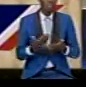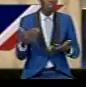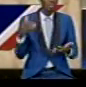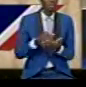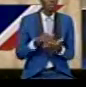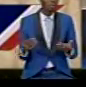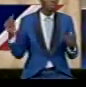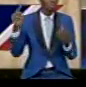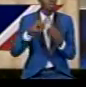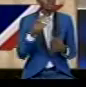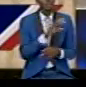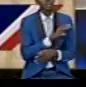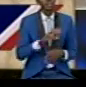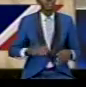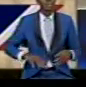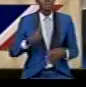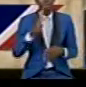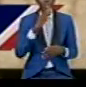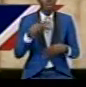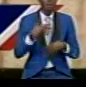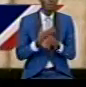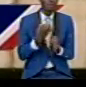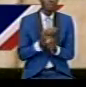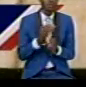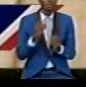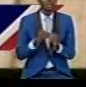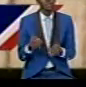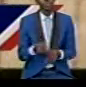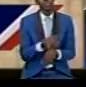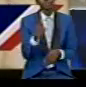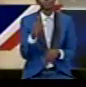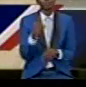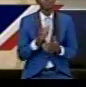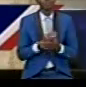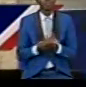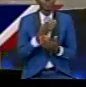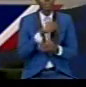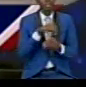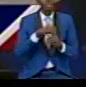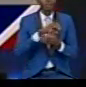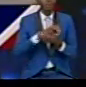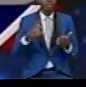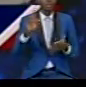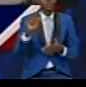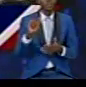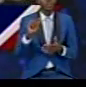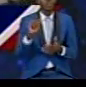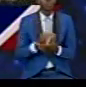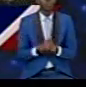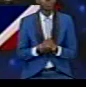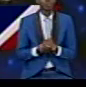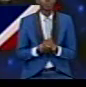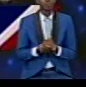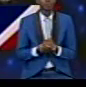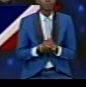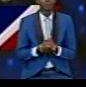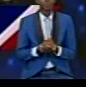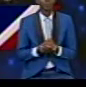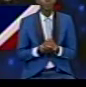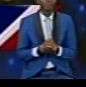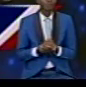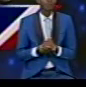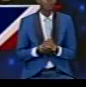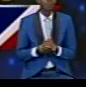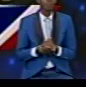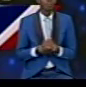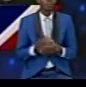until Christ be formed in you. And then in verse 20, it says, I desire to be